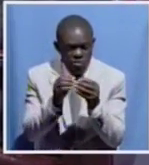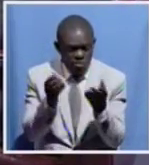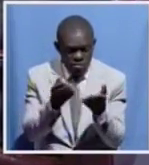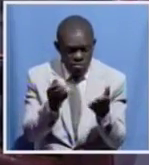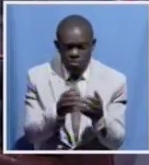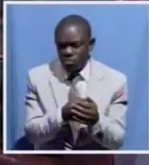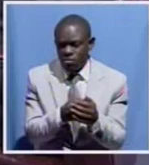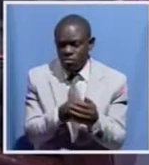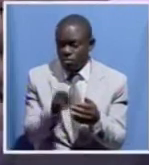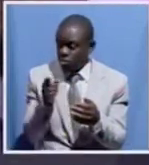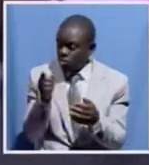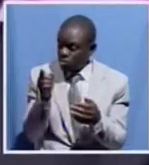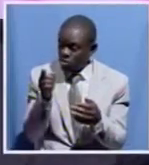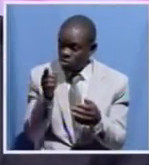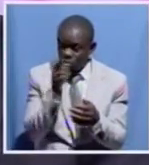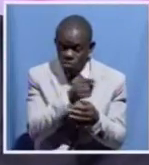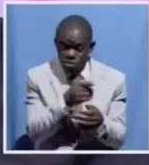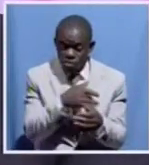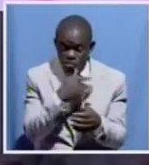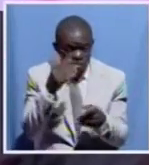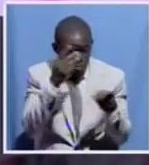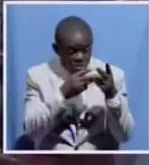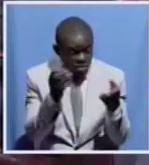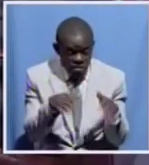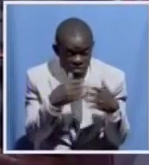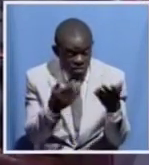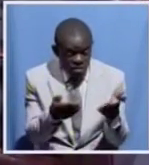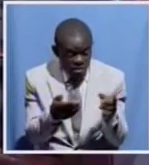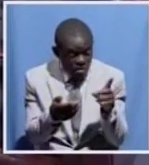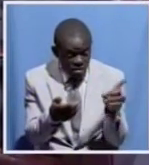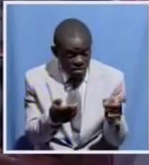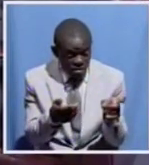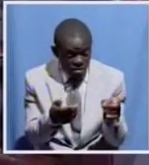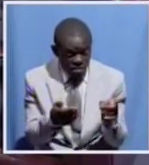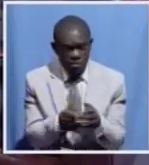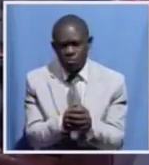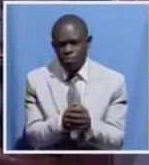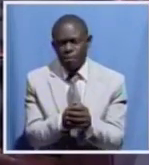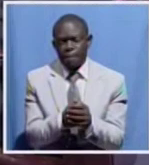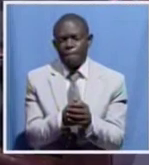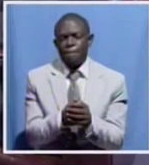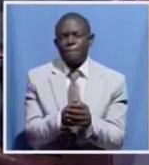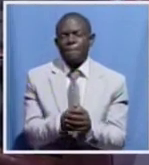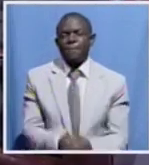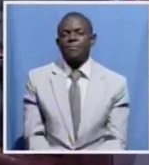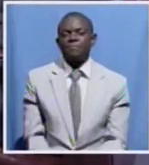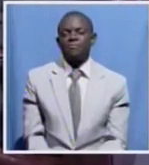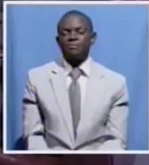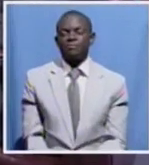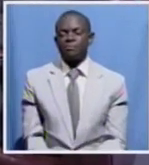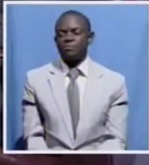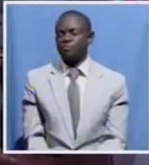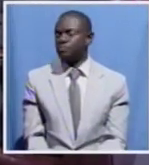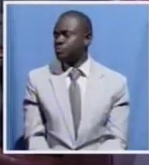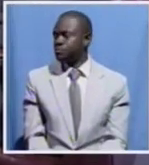you? He probably is not the only representative speaking like that. Again, I hesitate. I